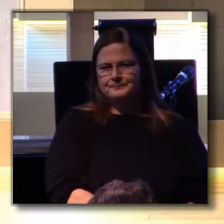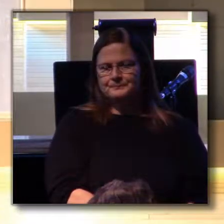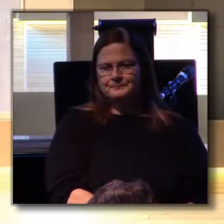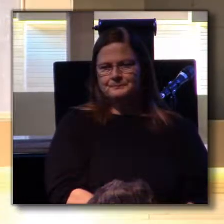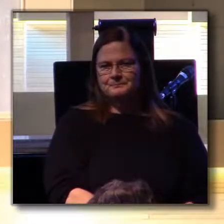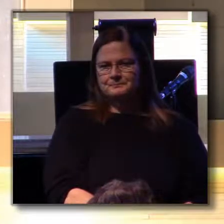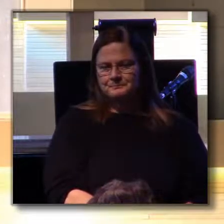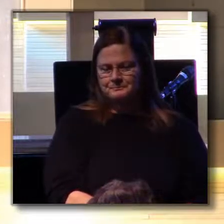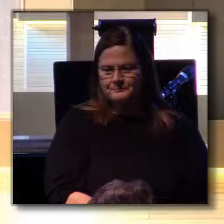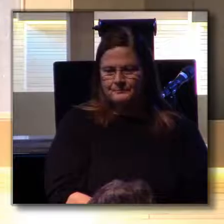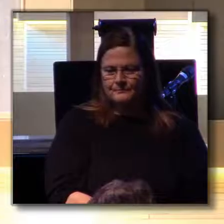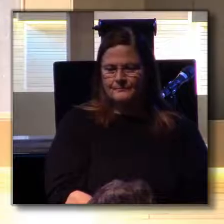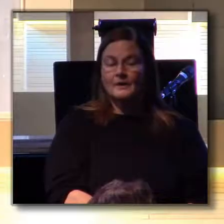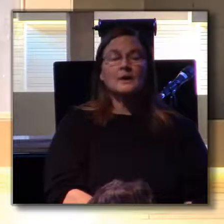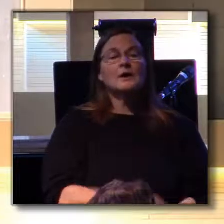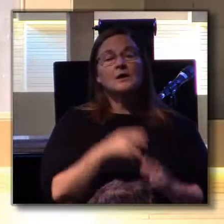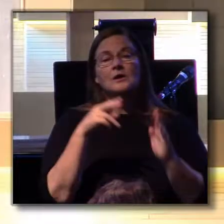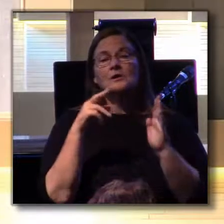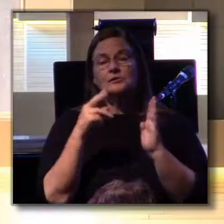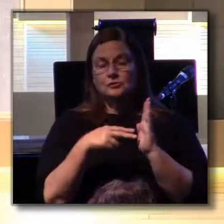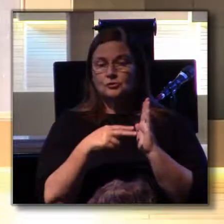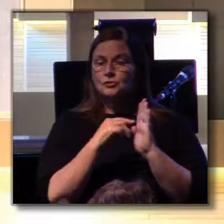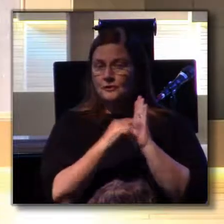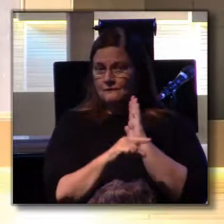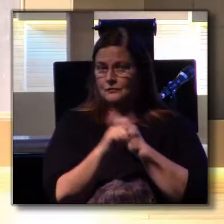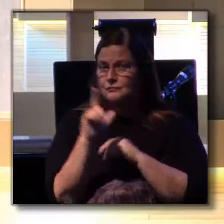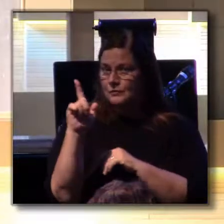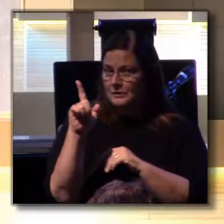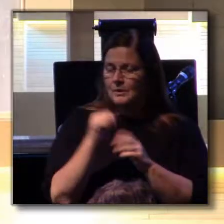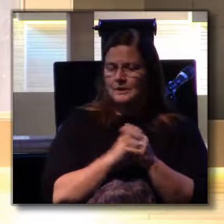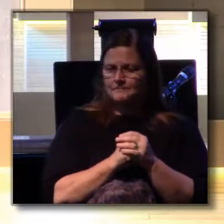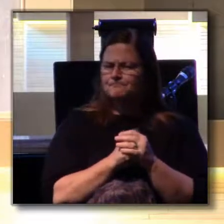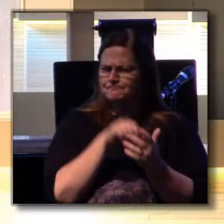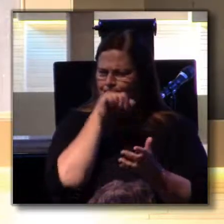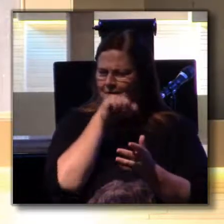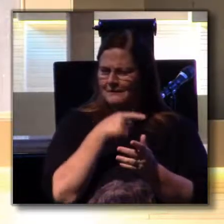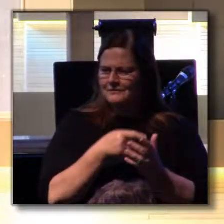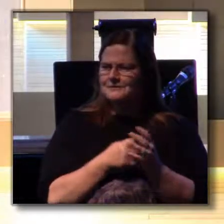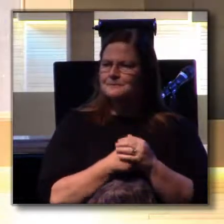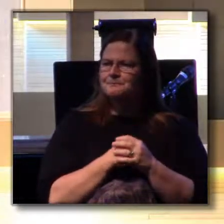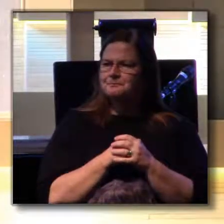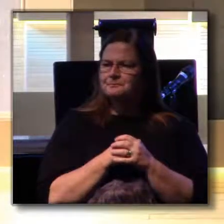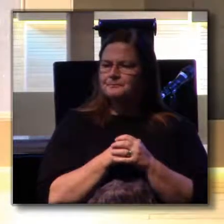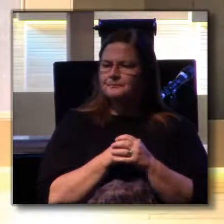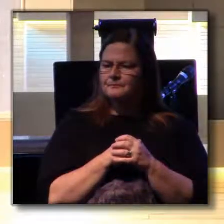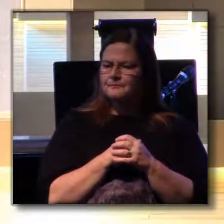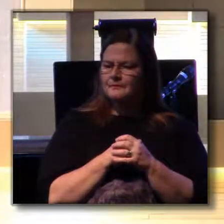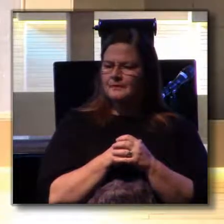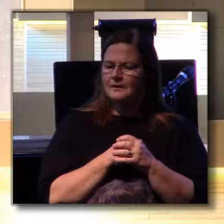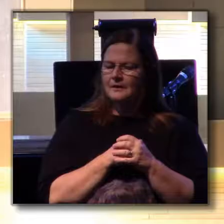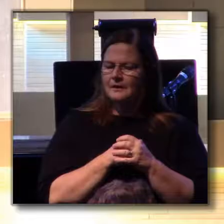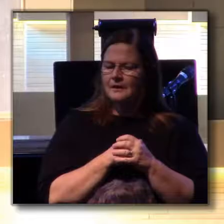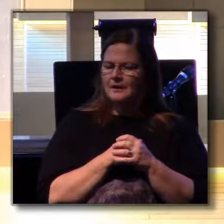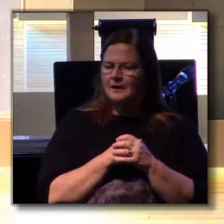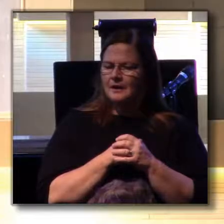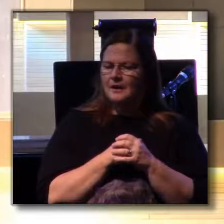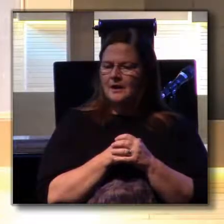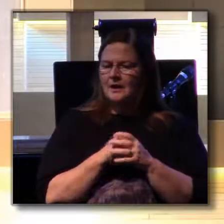these verses. Look at verse 21. I love what Mark says here. "Looking at him,